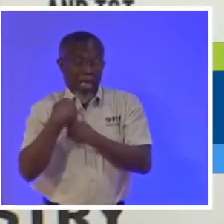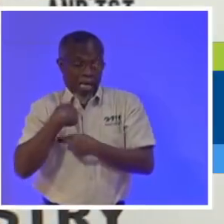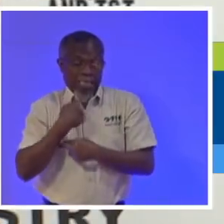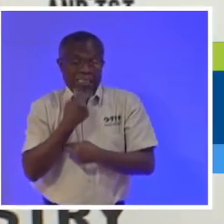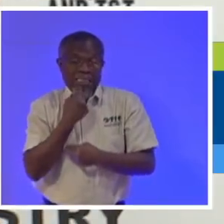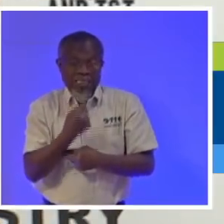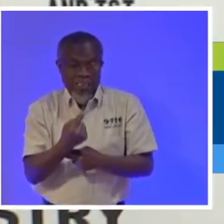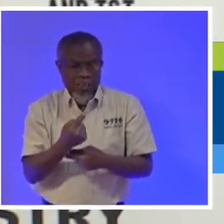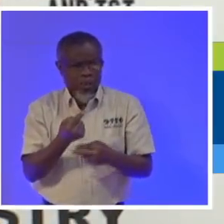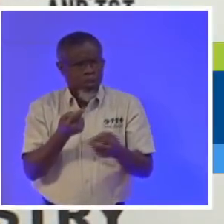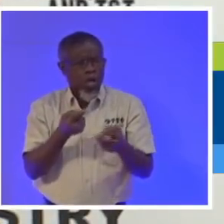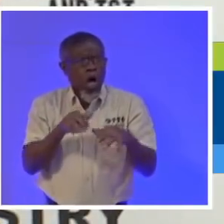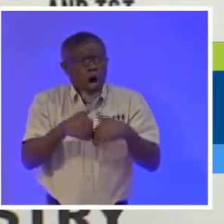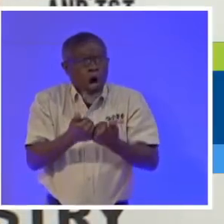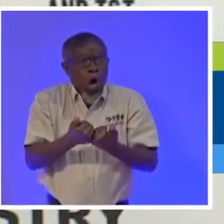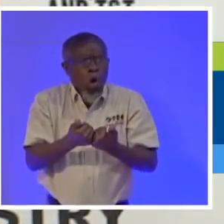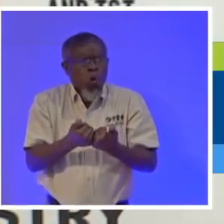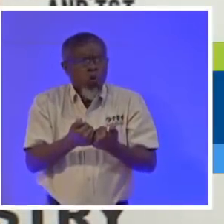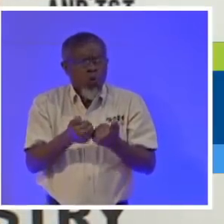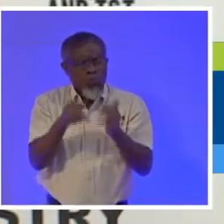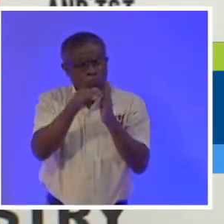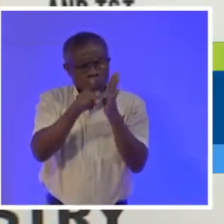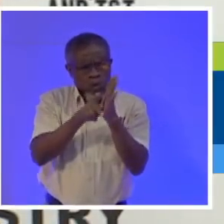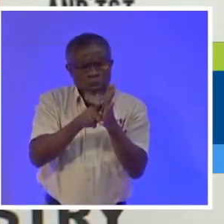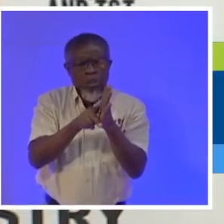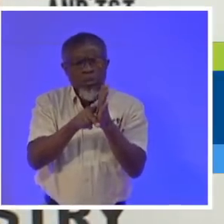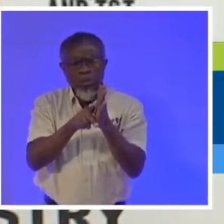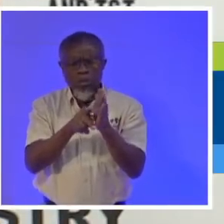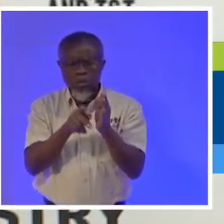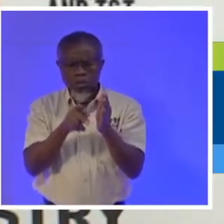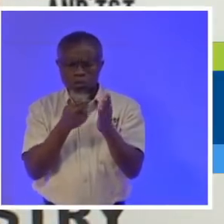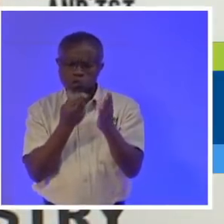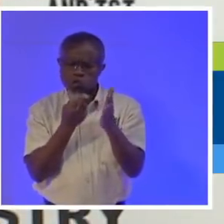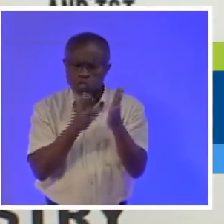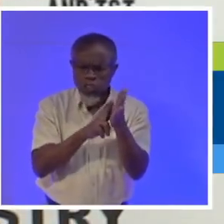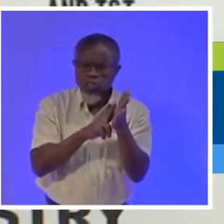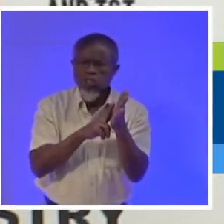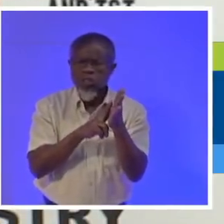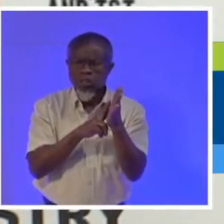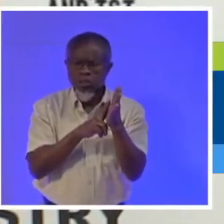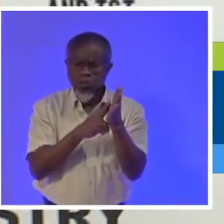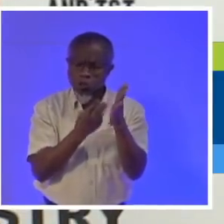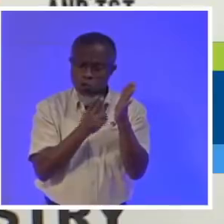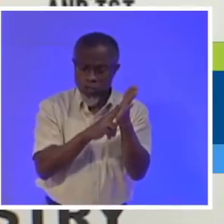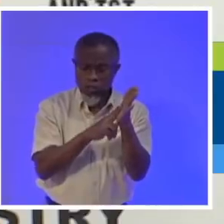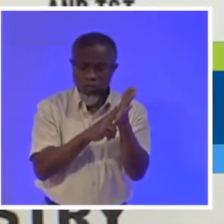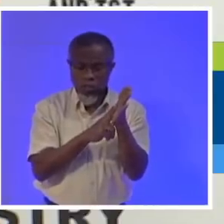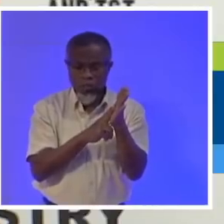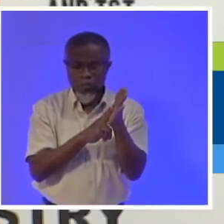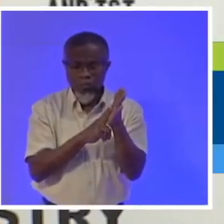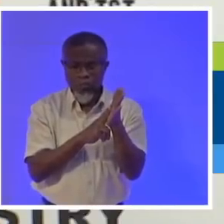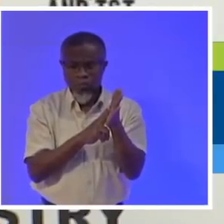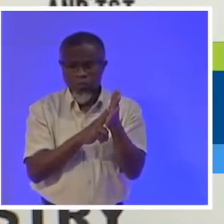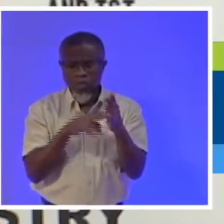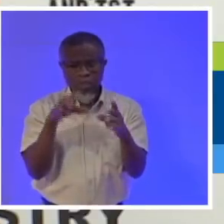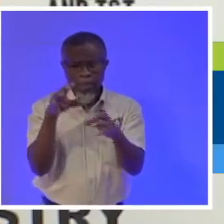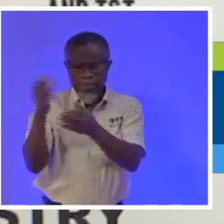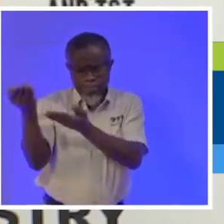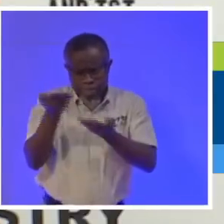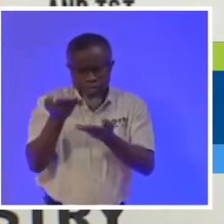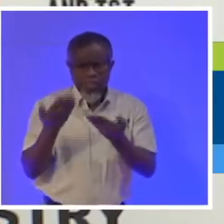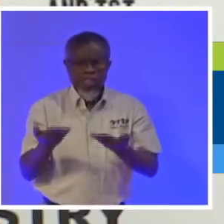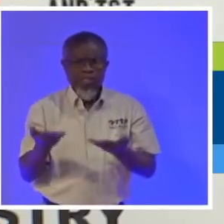for registering rapid antigen tests is a very simple process. It could be done in a couple of days. My information